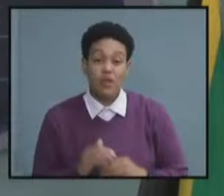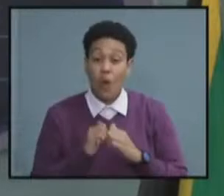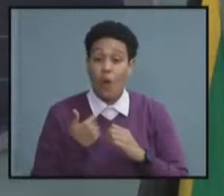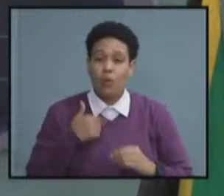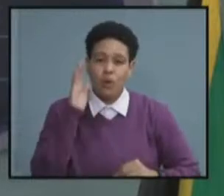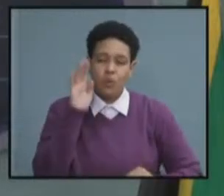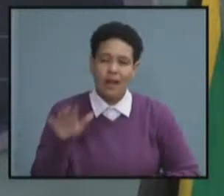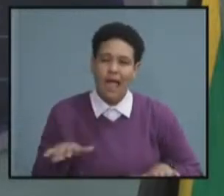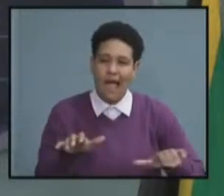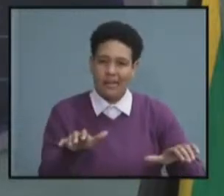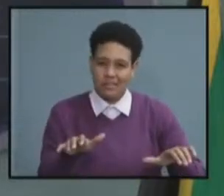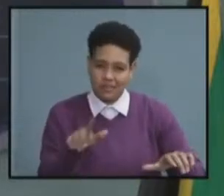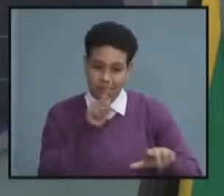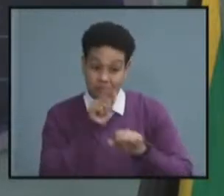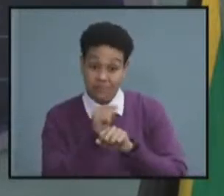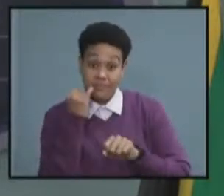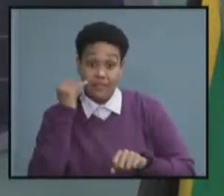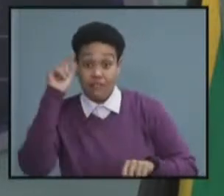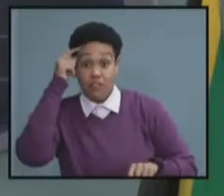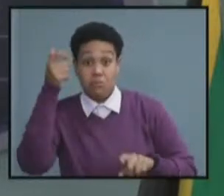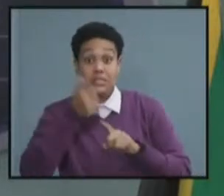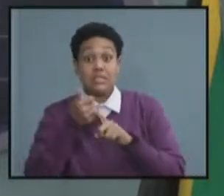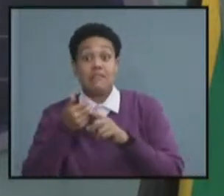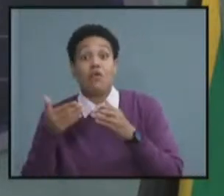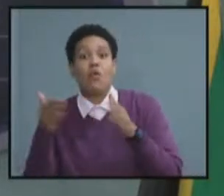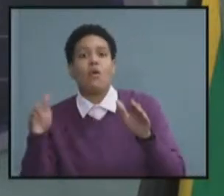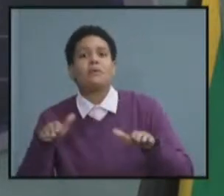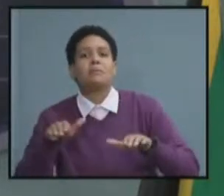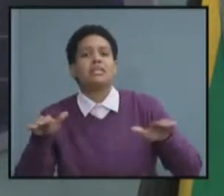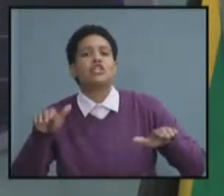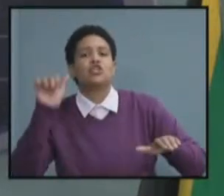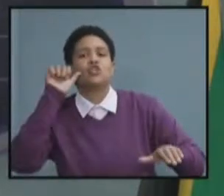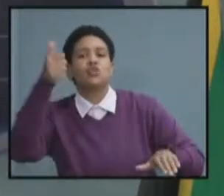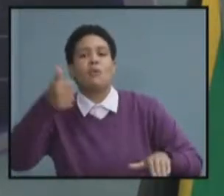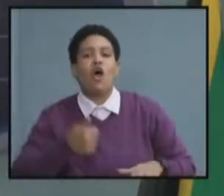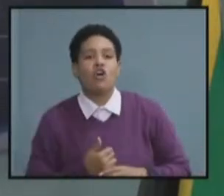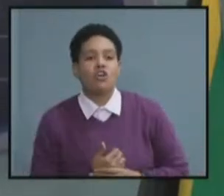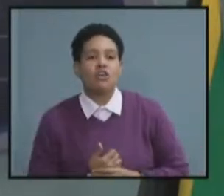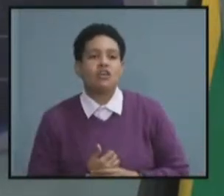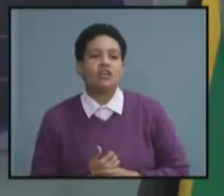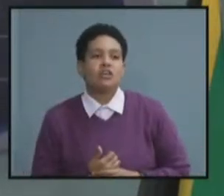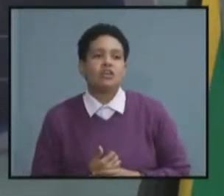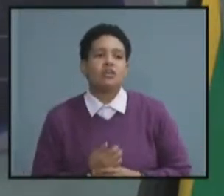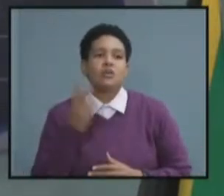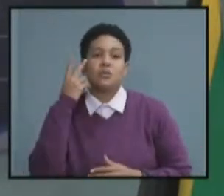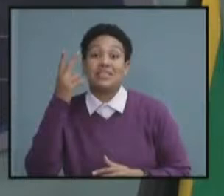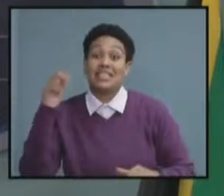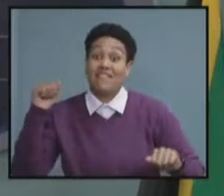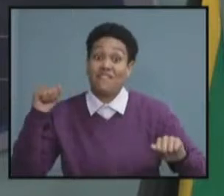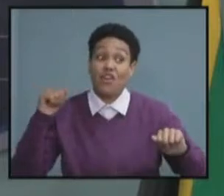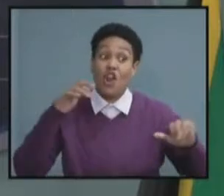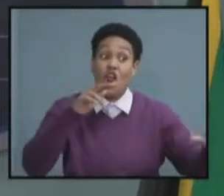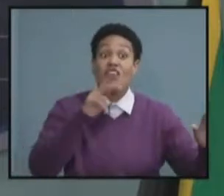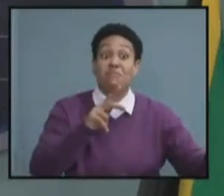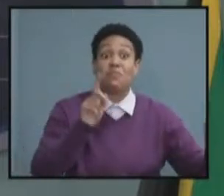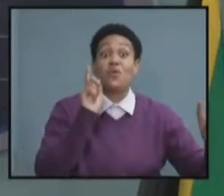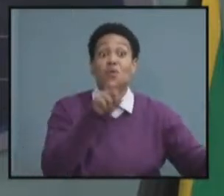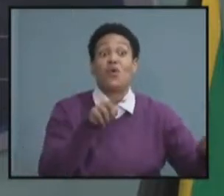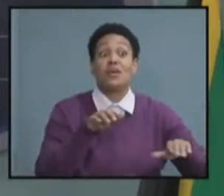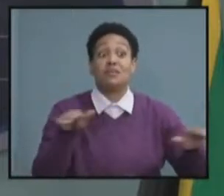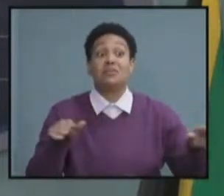act. If the government were to open the beaches tomorrow, would we see a flood of people going